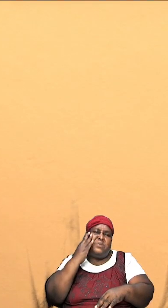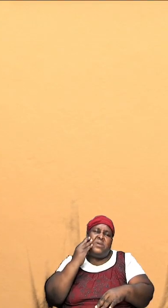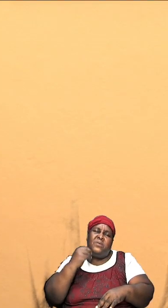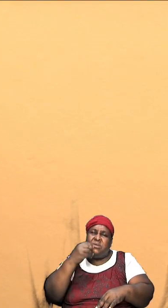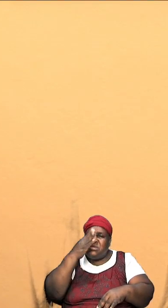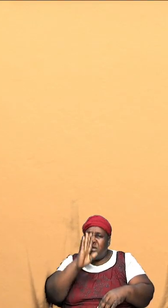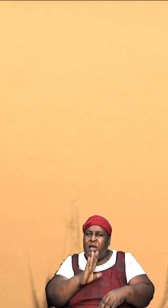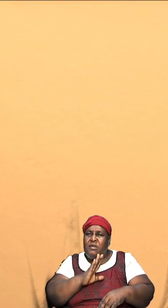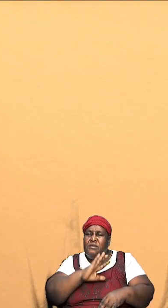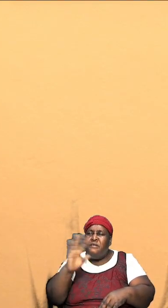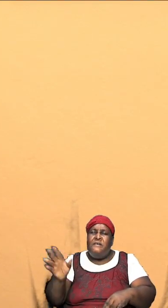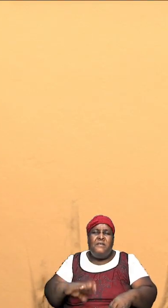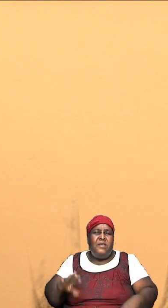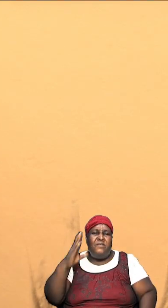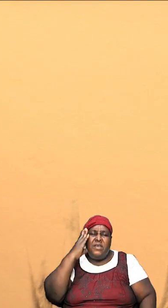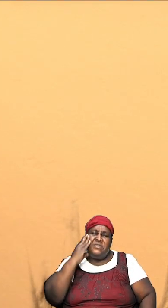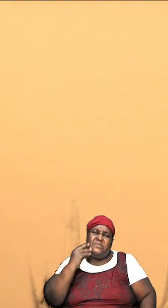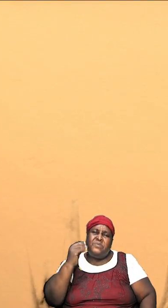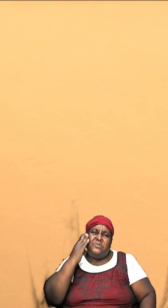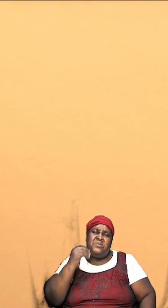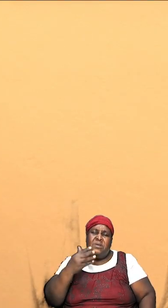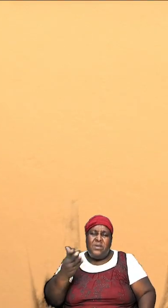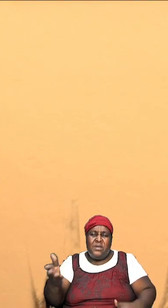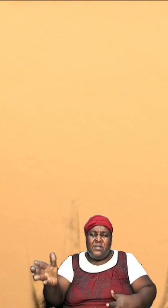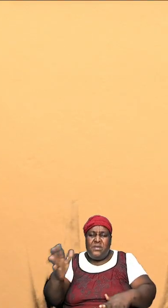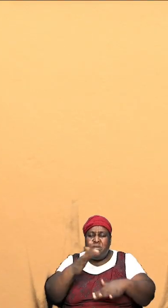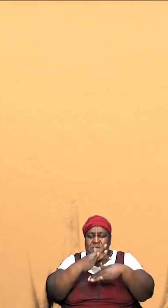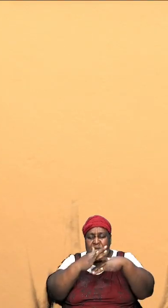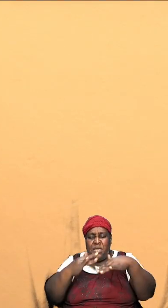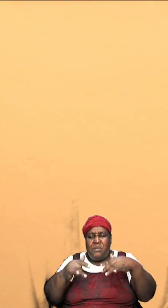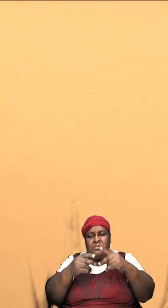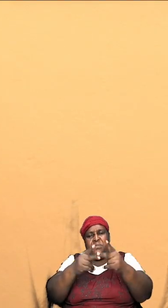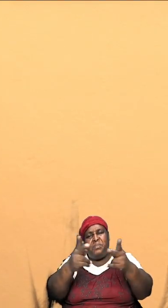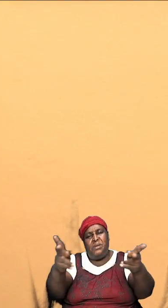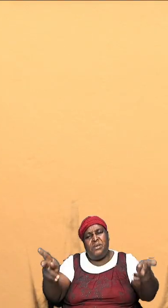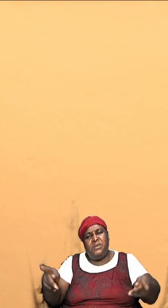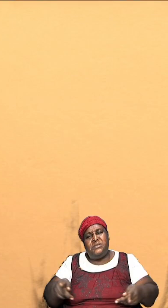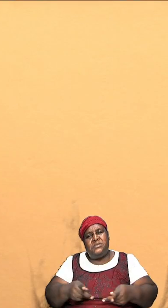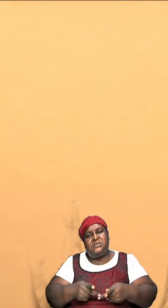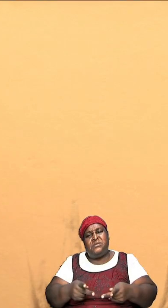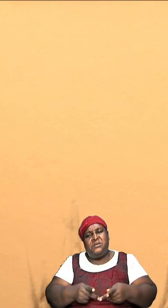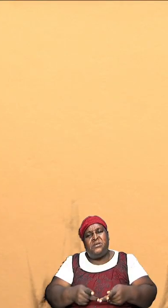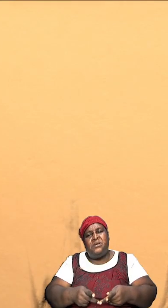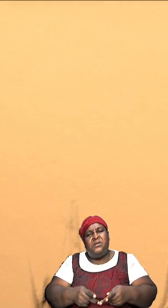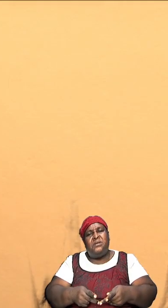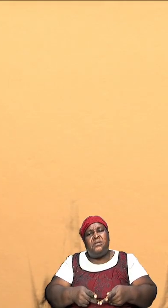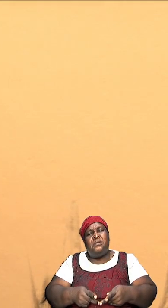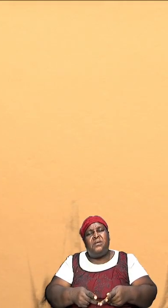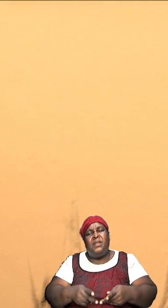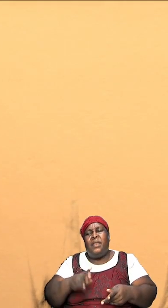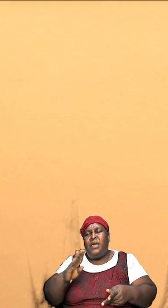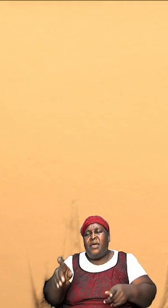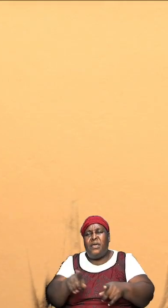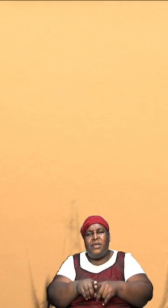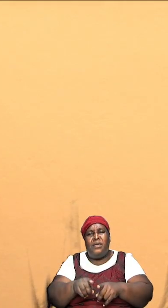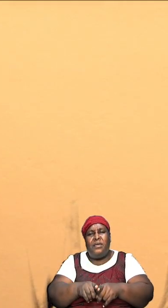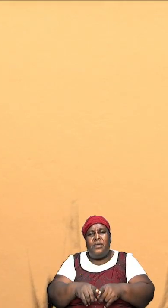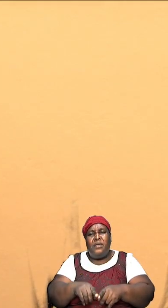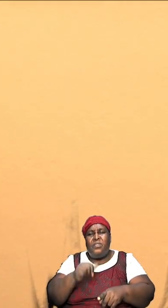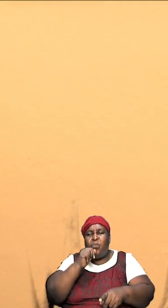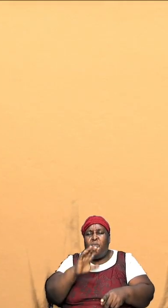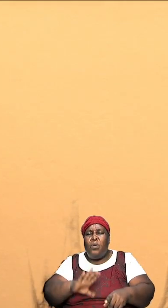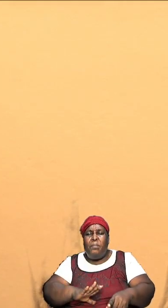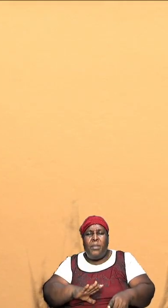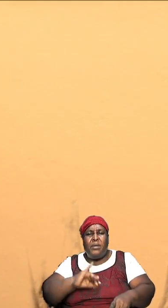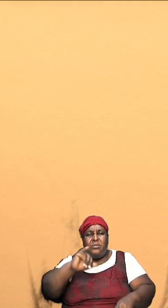never experienced, you feel like there's an empty place. You are probably like that woman in St. John chapter 4